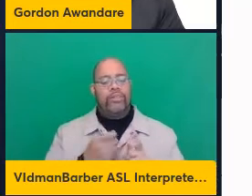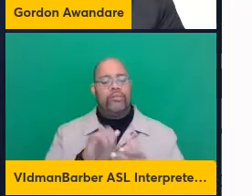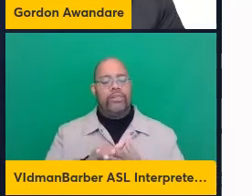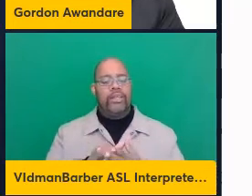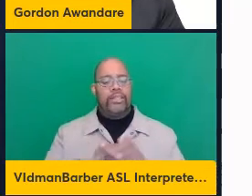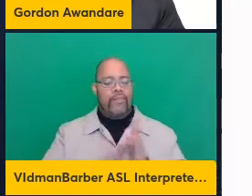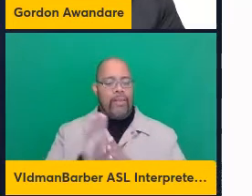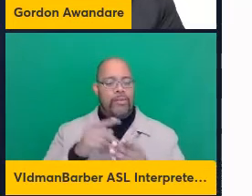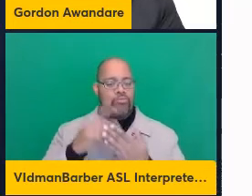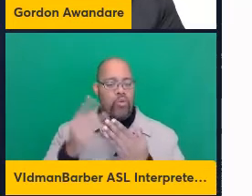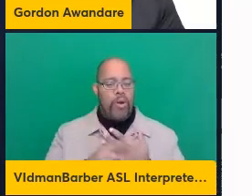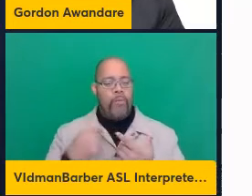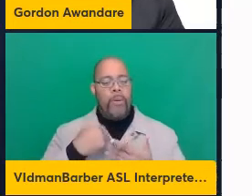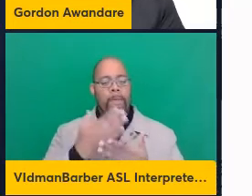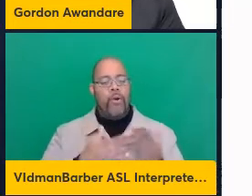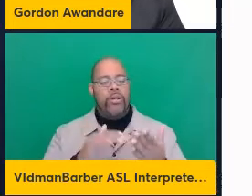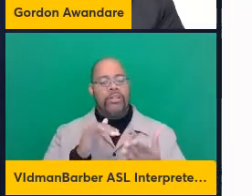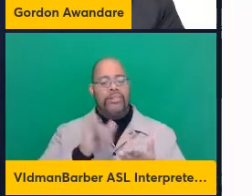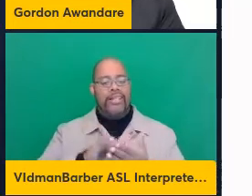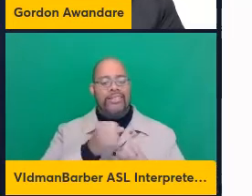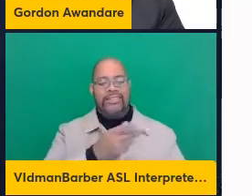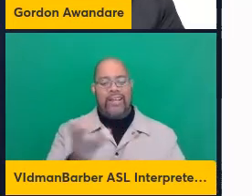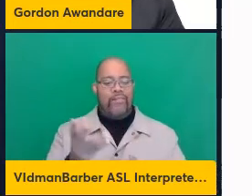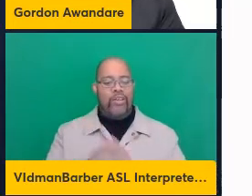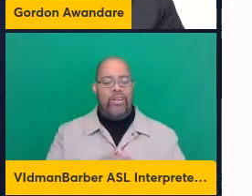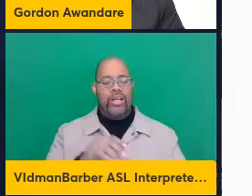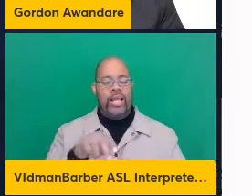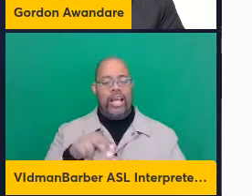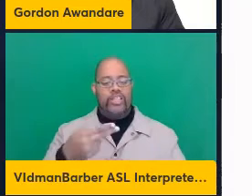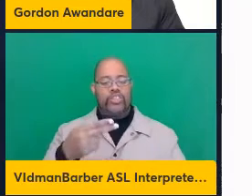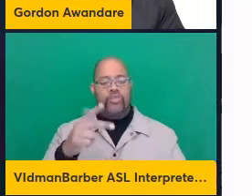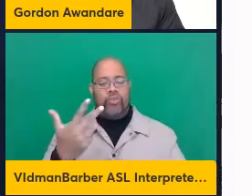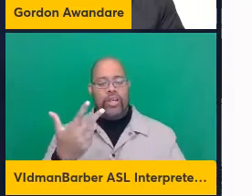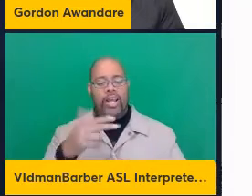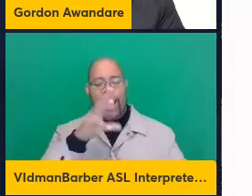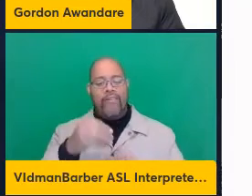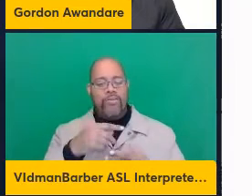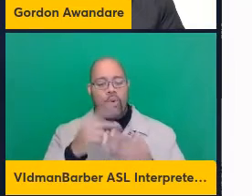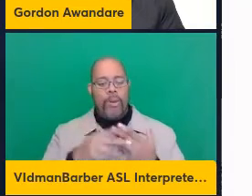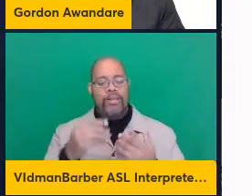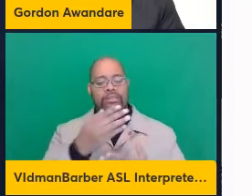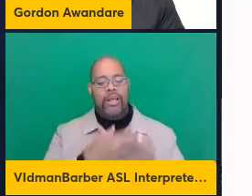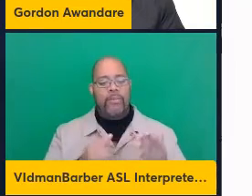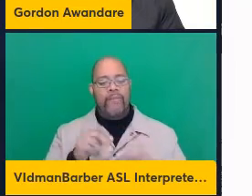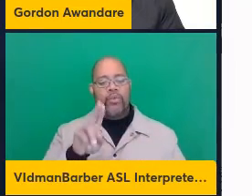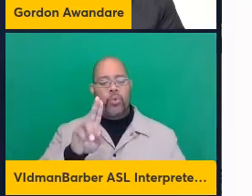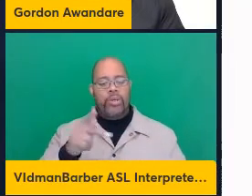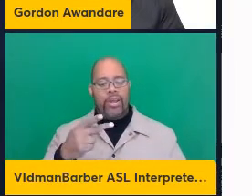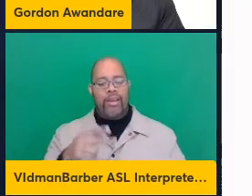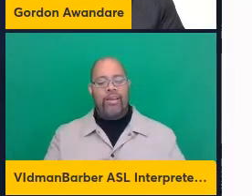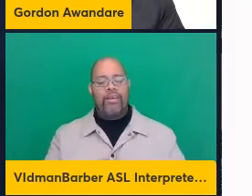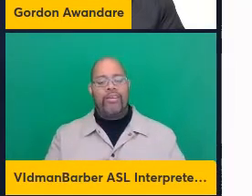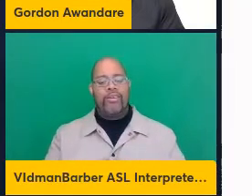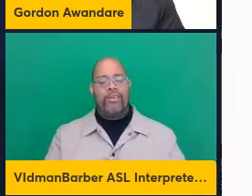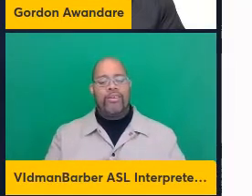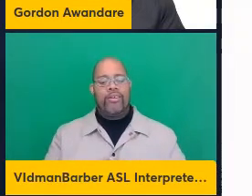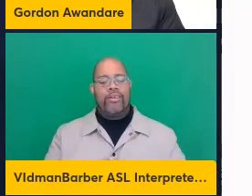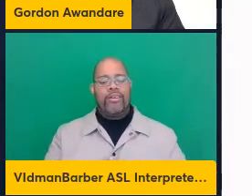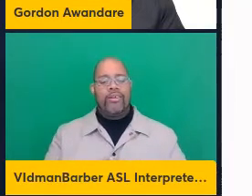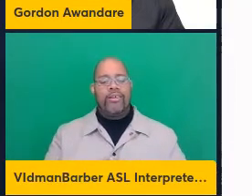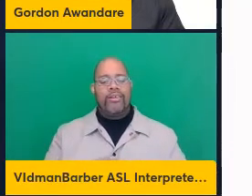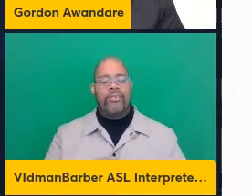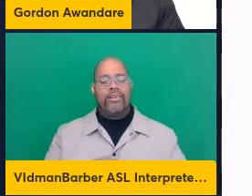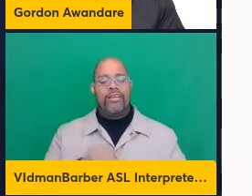program. And we've been part of several H3 Africa programs and some of the UK